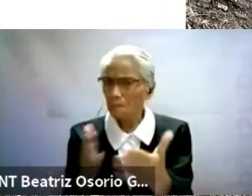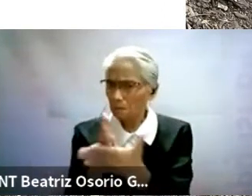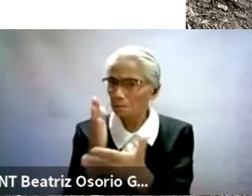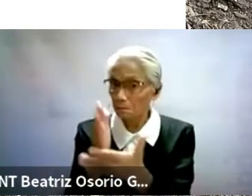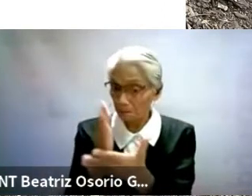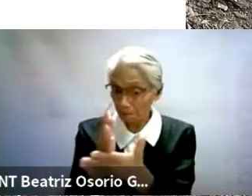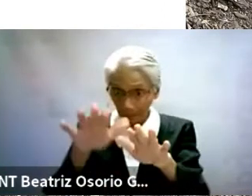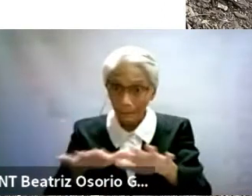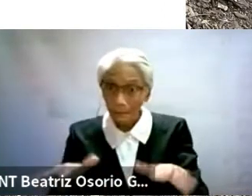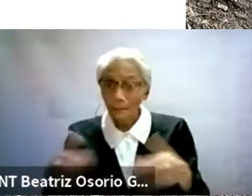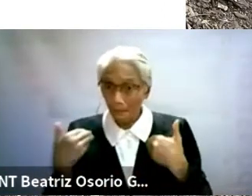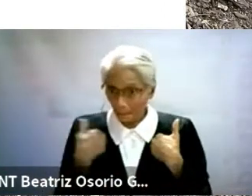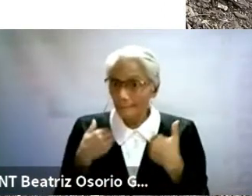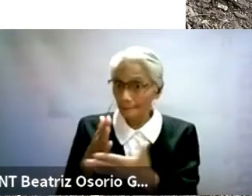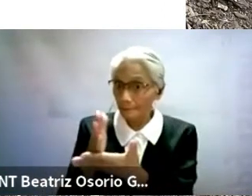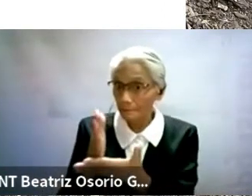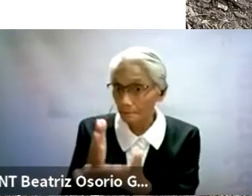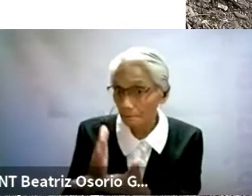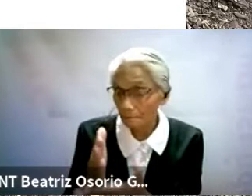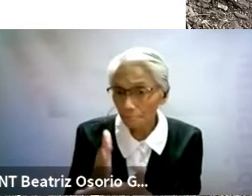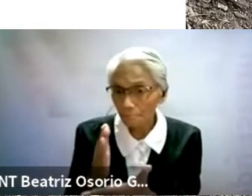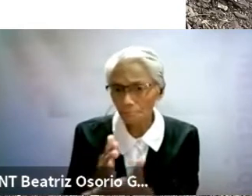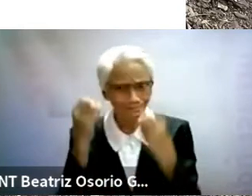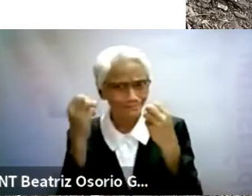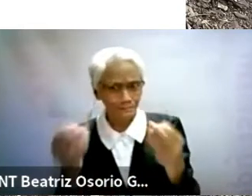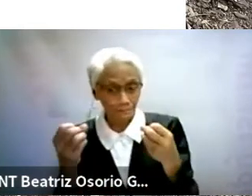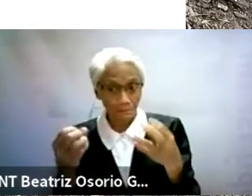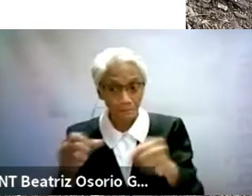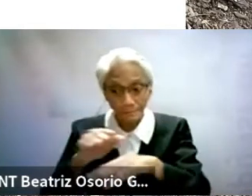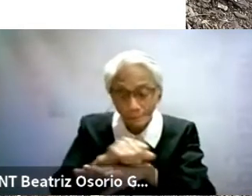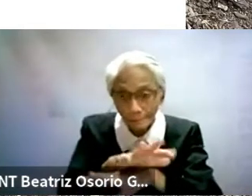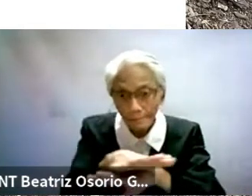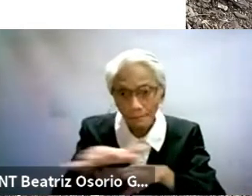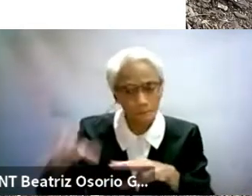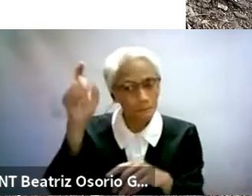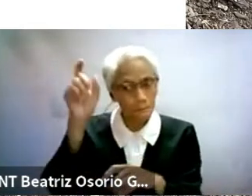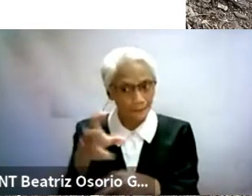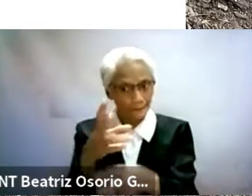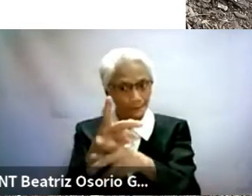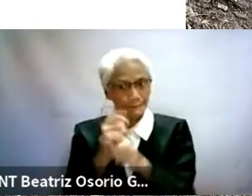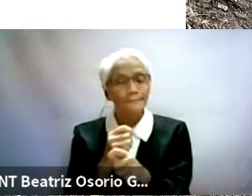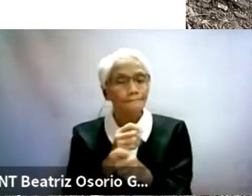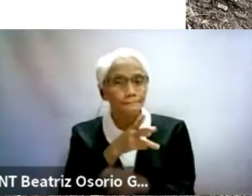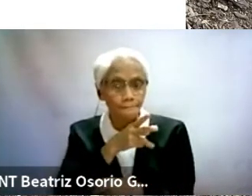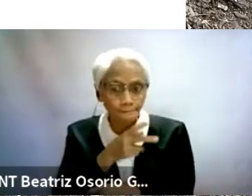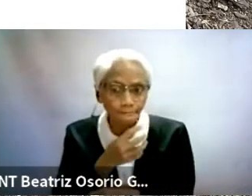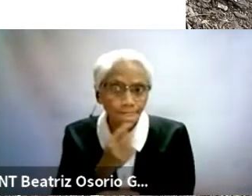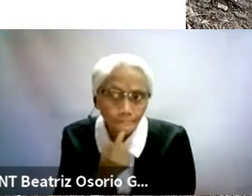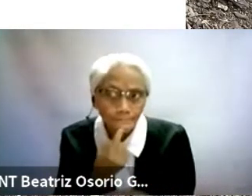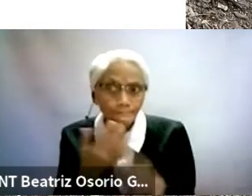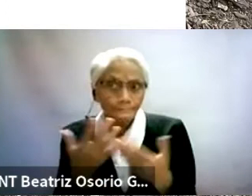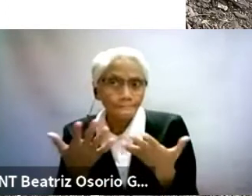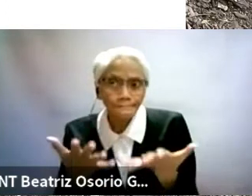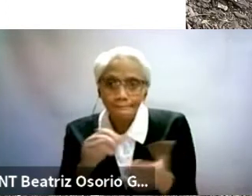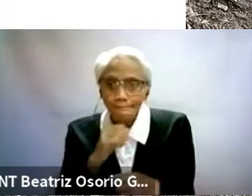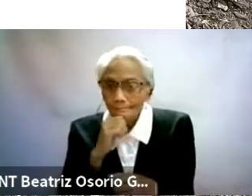to express their views in matters that affect them, and those must be taken seriously. This still does not really happen in